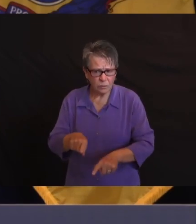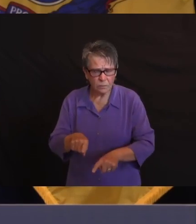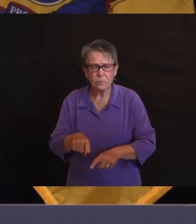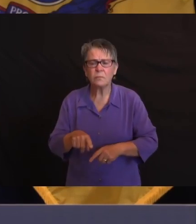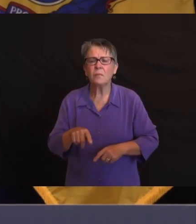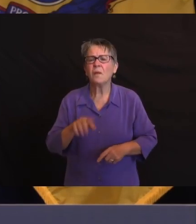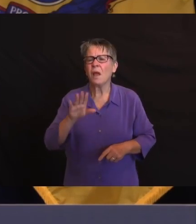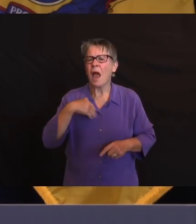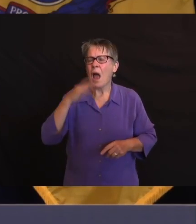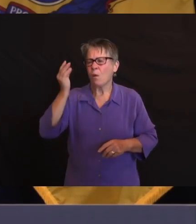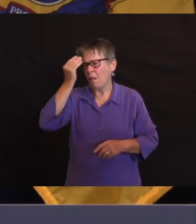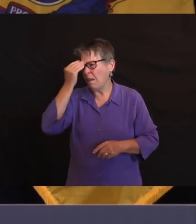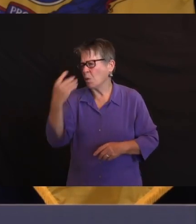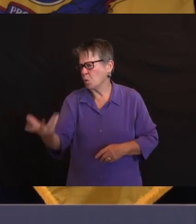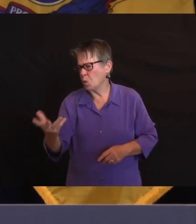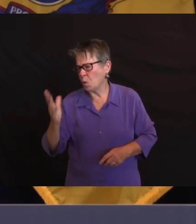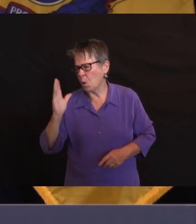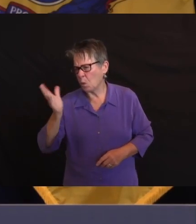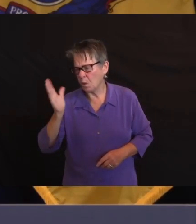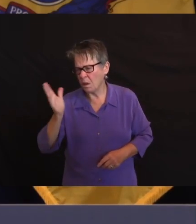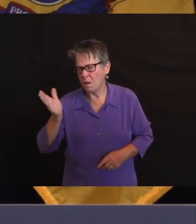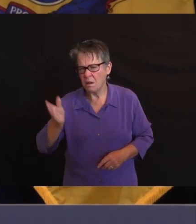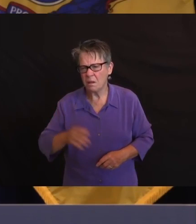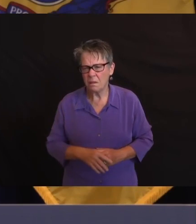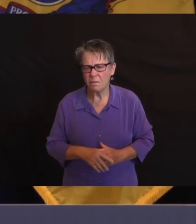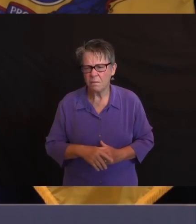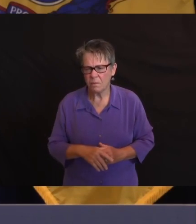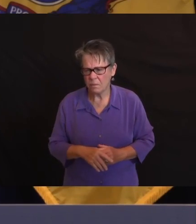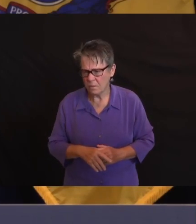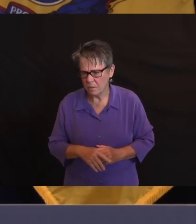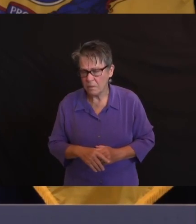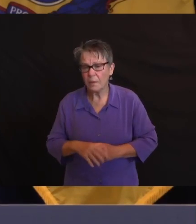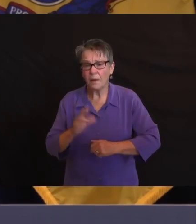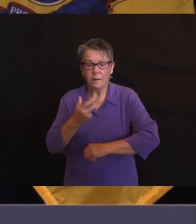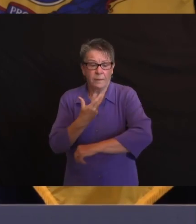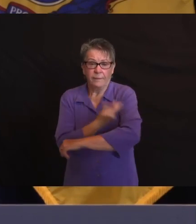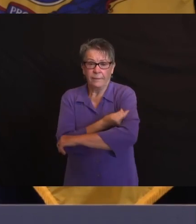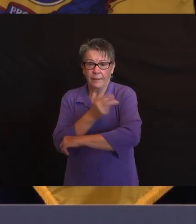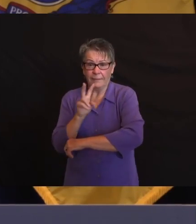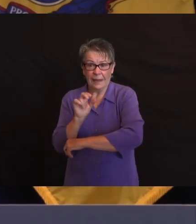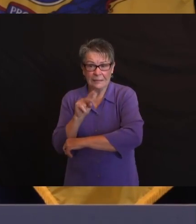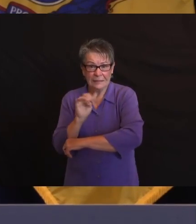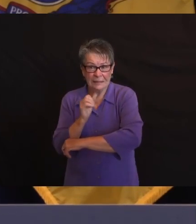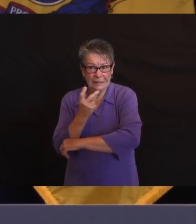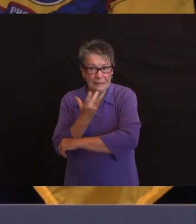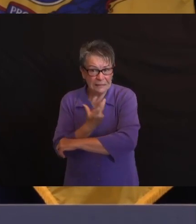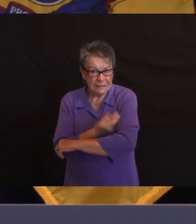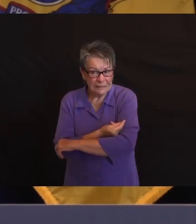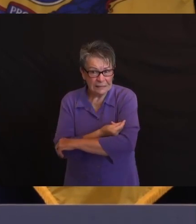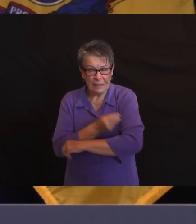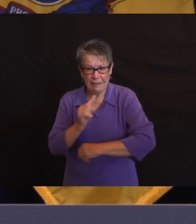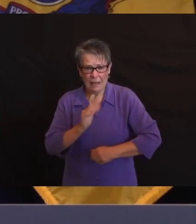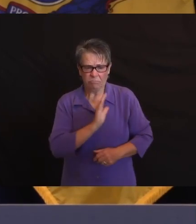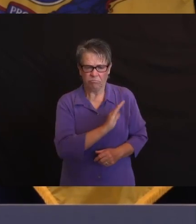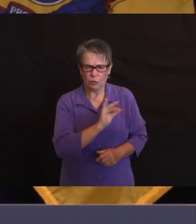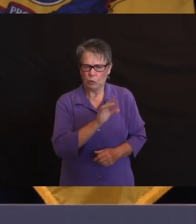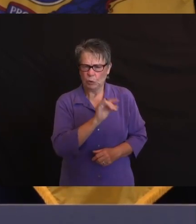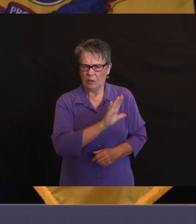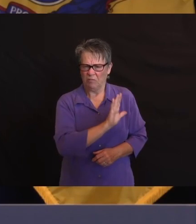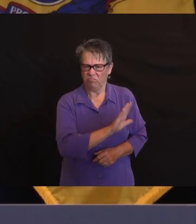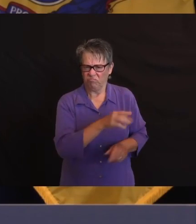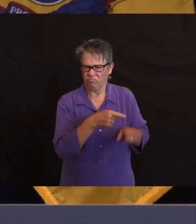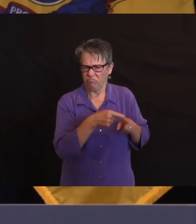you on that? Judy should go over vaccine in terms of, I mean, we had to say we had an elaborate meeting a week ago